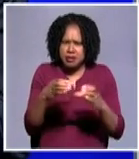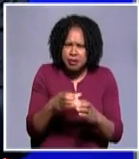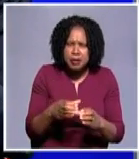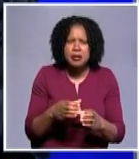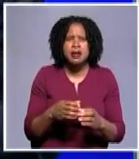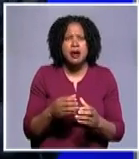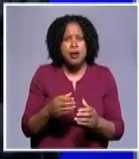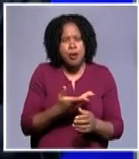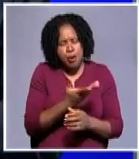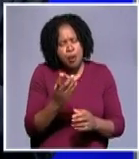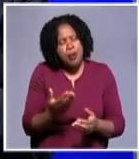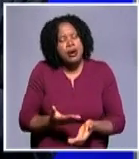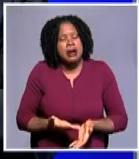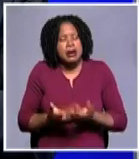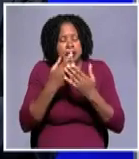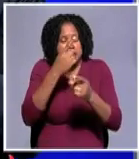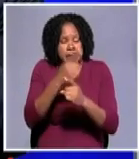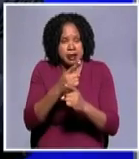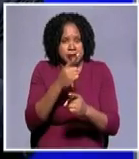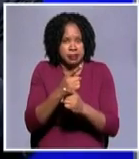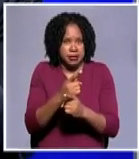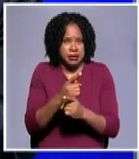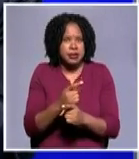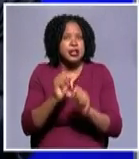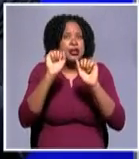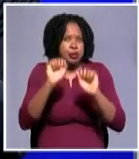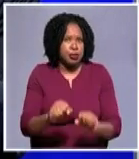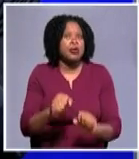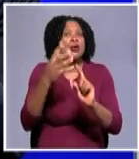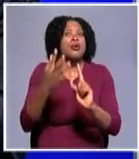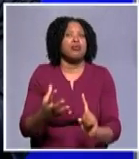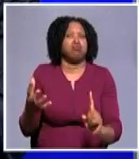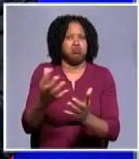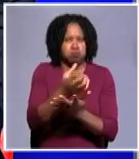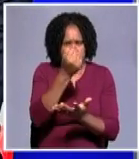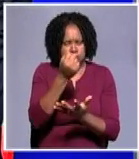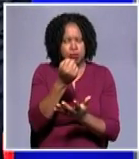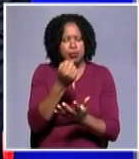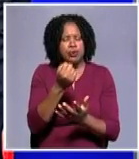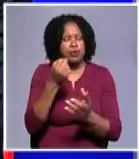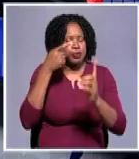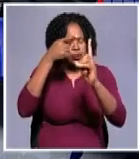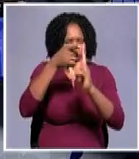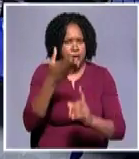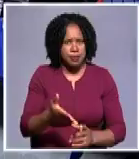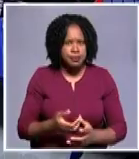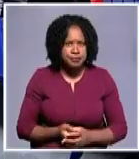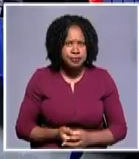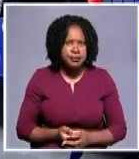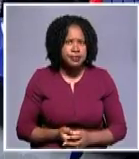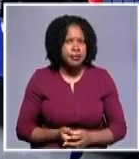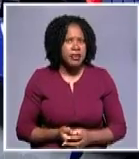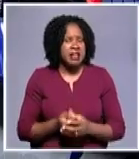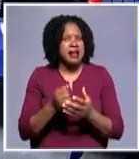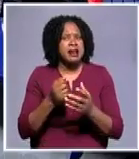helping the government to be able to achieve this goal. And some of